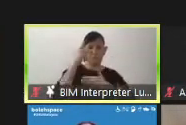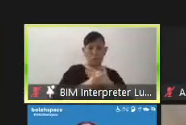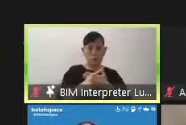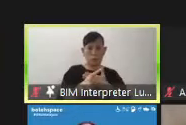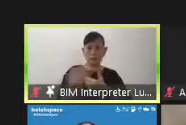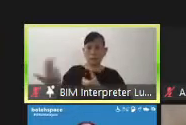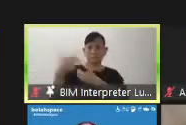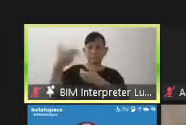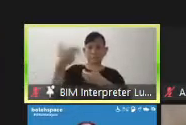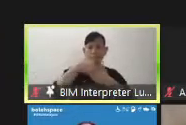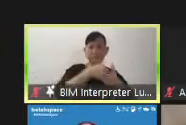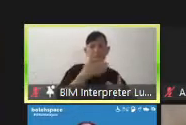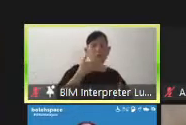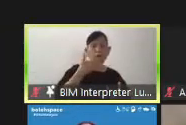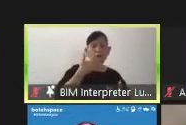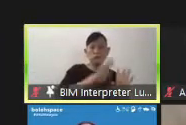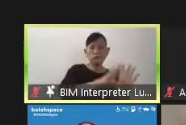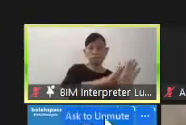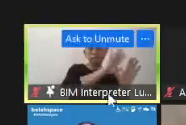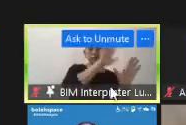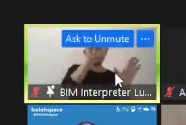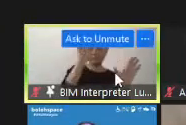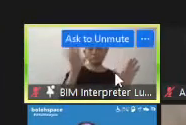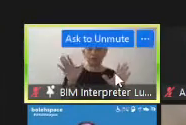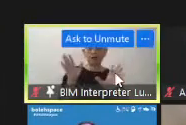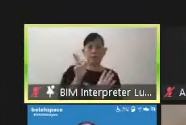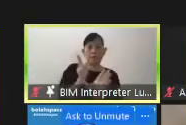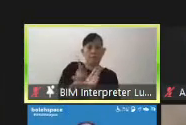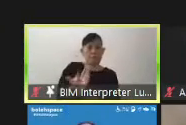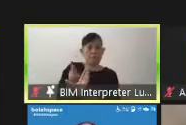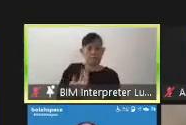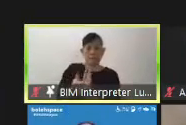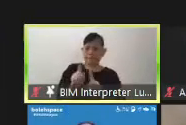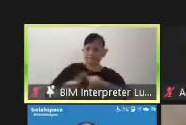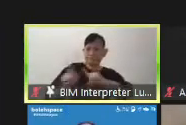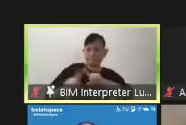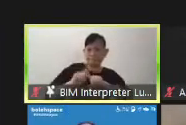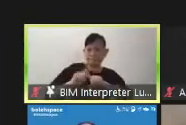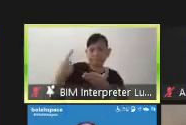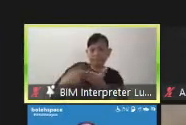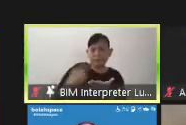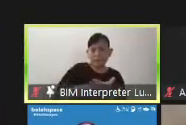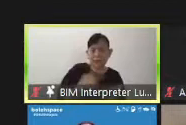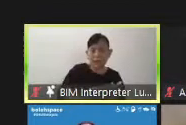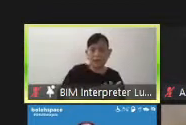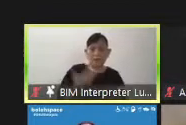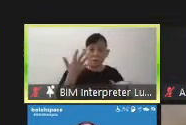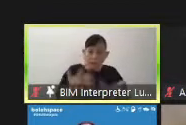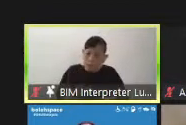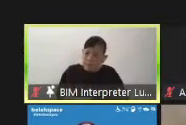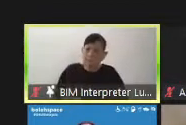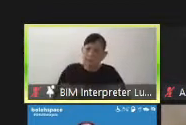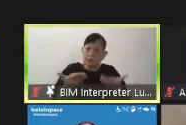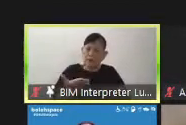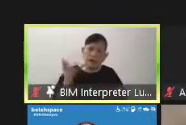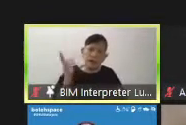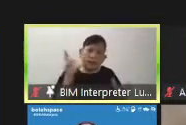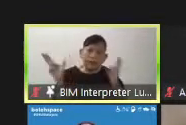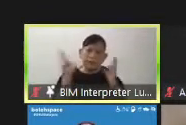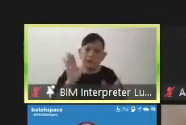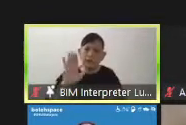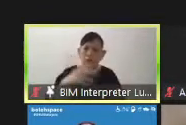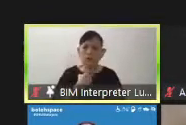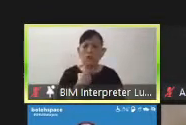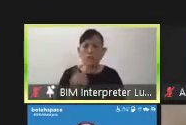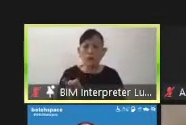across the nation. Participate in impactful conversations. Let your voice be heard. So it's a small thing. So I